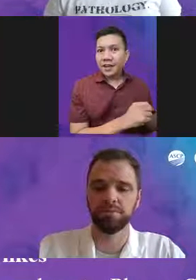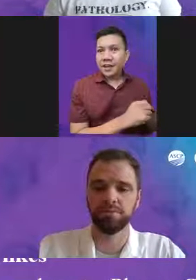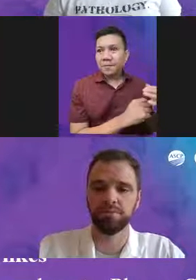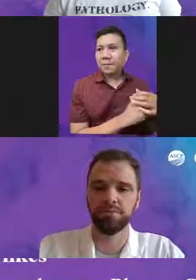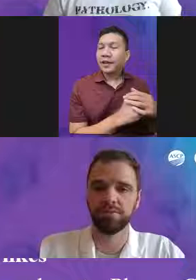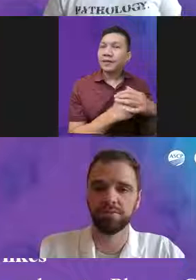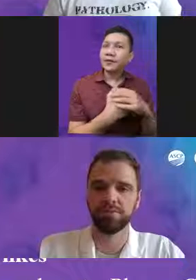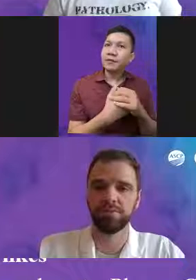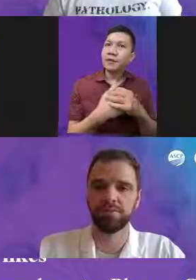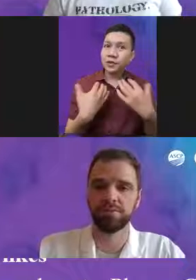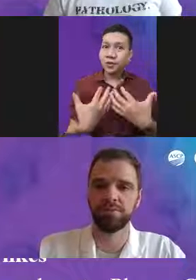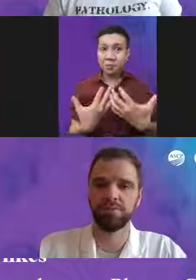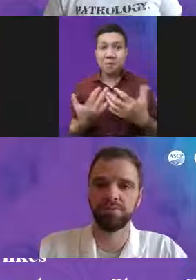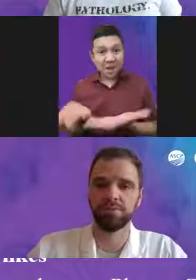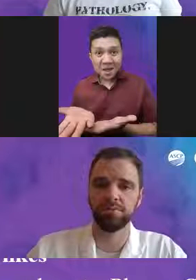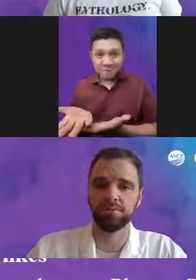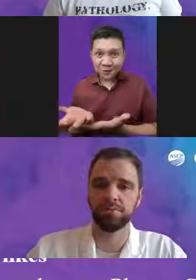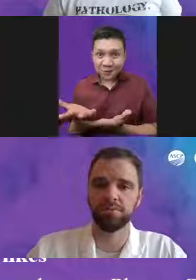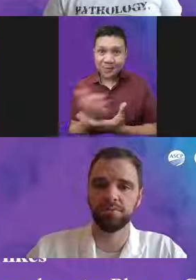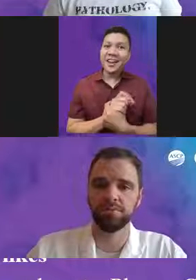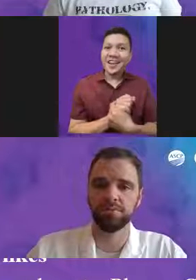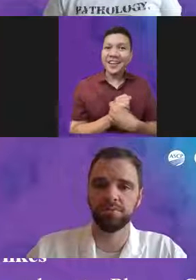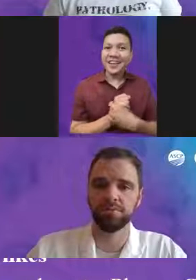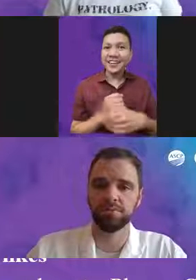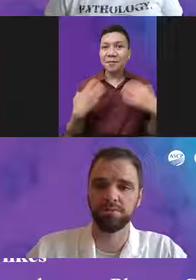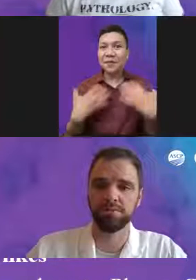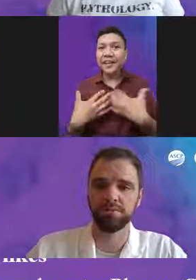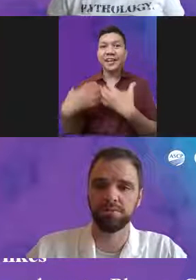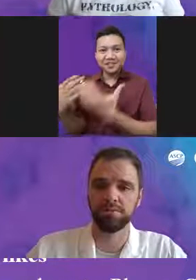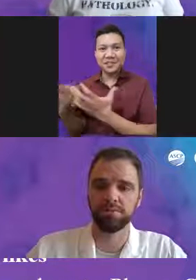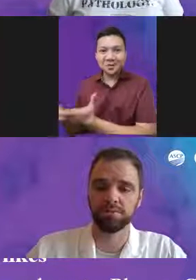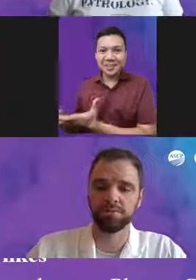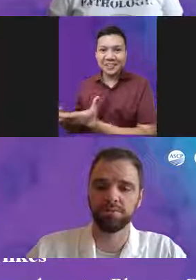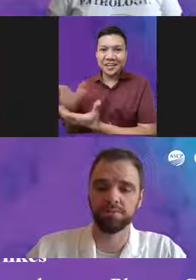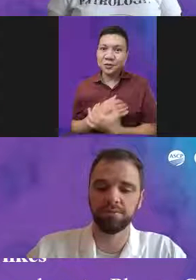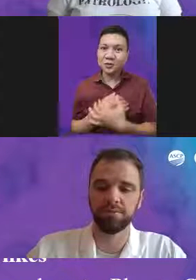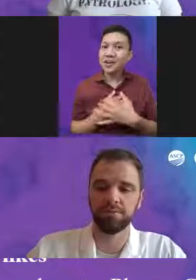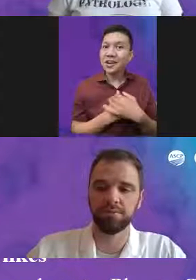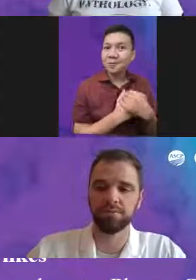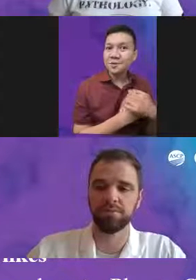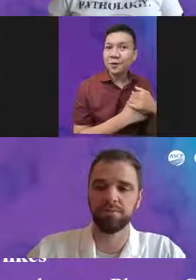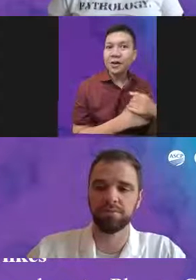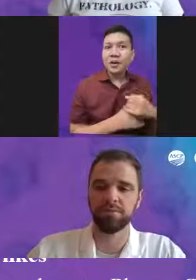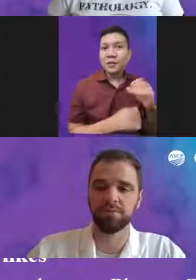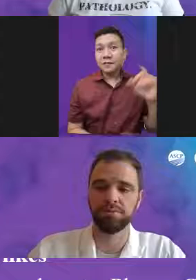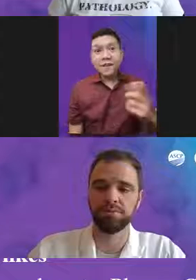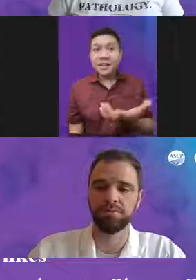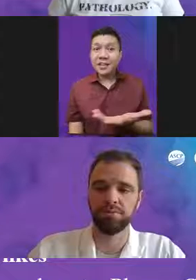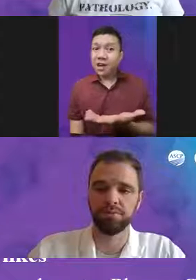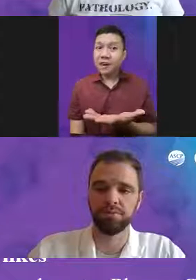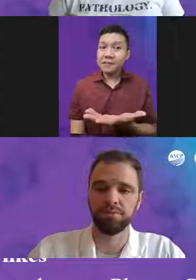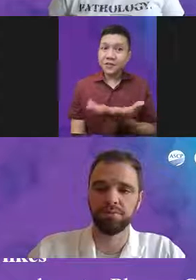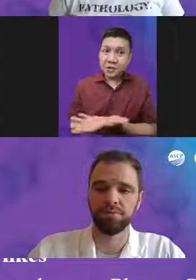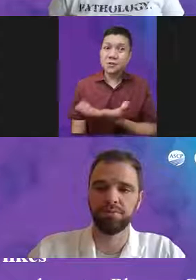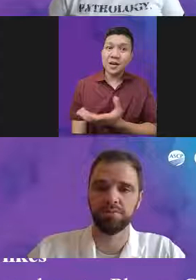I, was taught to me by a mentor, and they applied it and translated it to training other people, was the